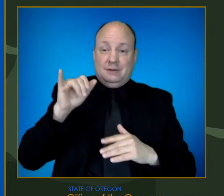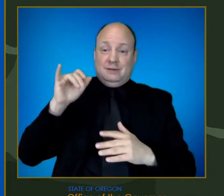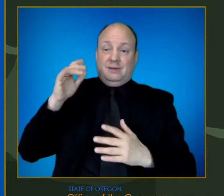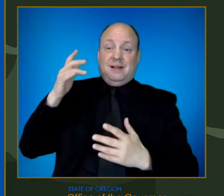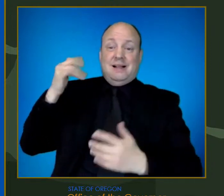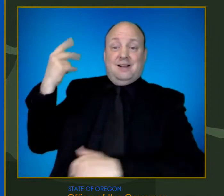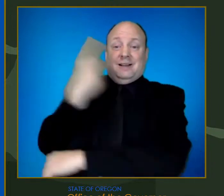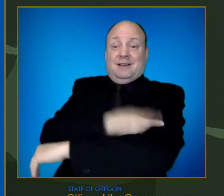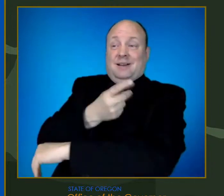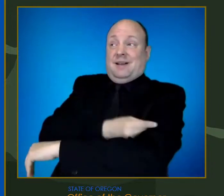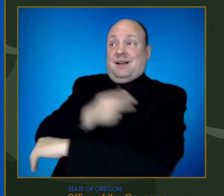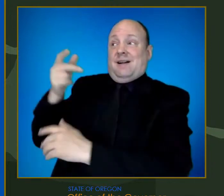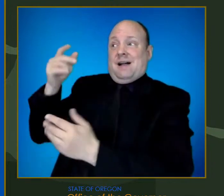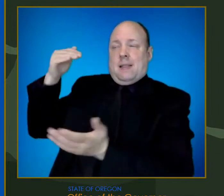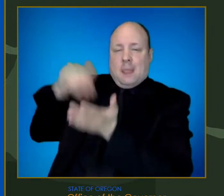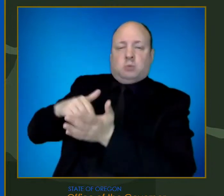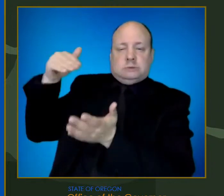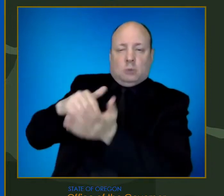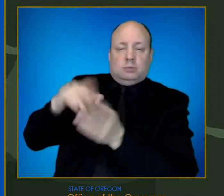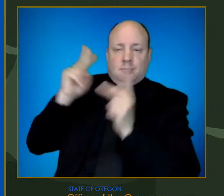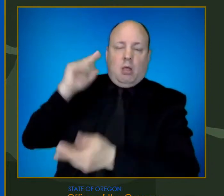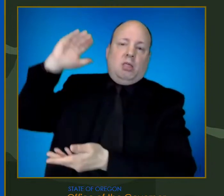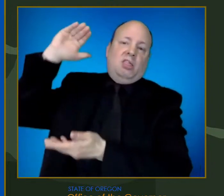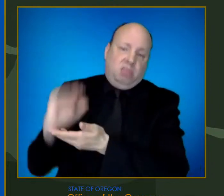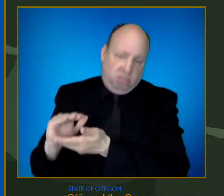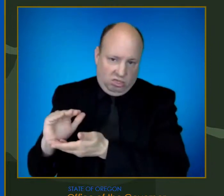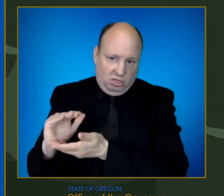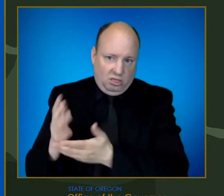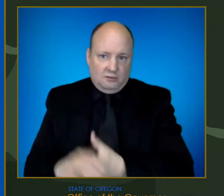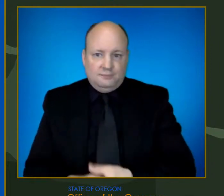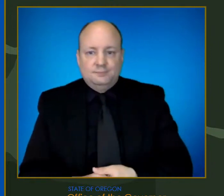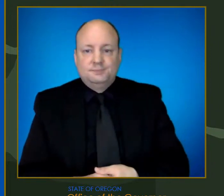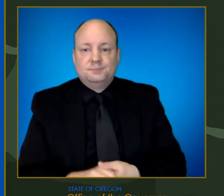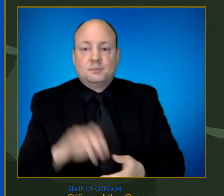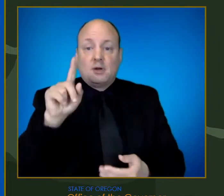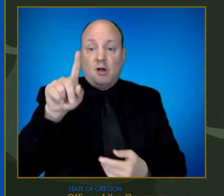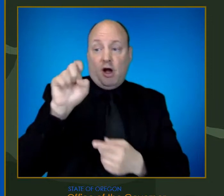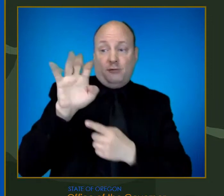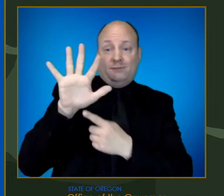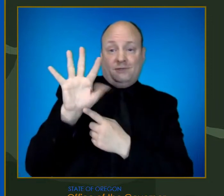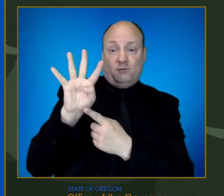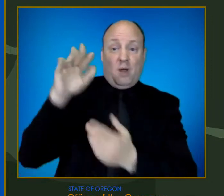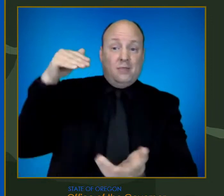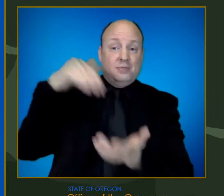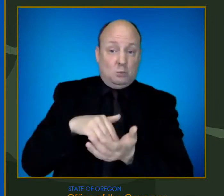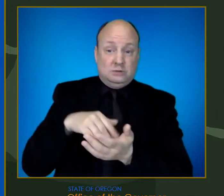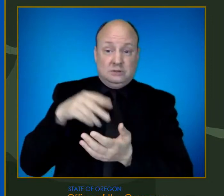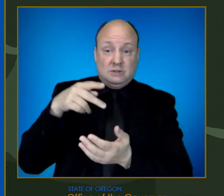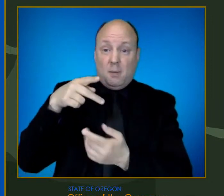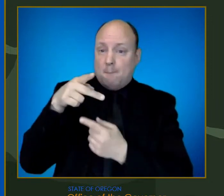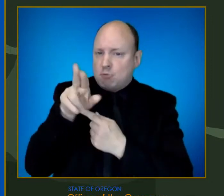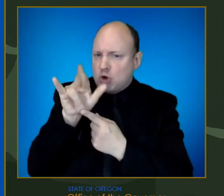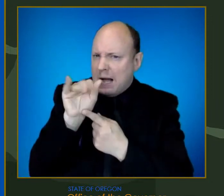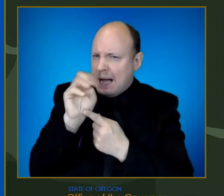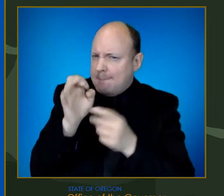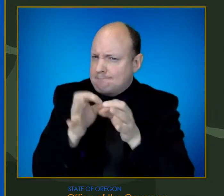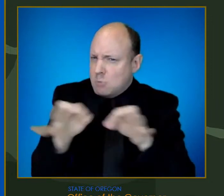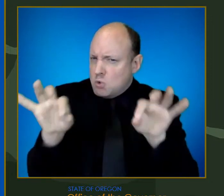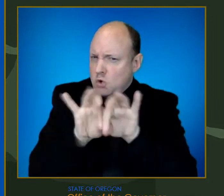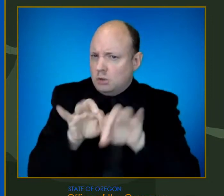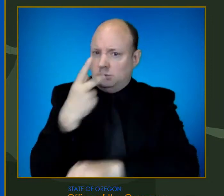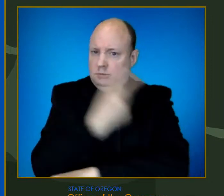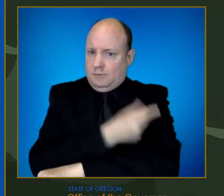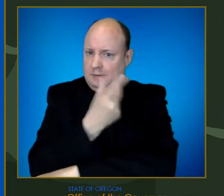19th, we're expecting 154,000 prime doses. That's consistent with what we're receiving this week and does not include any